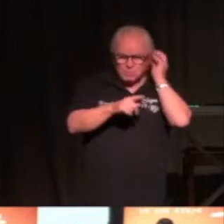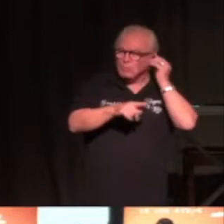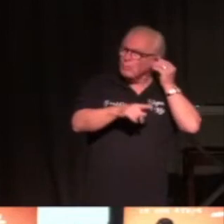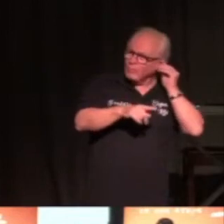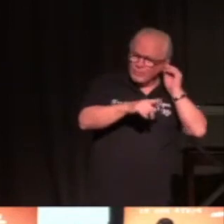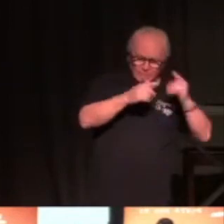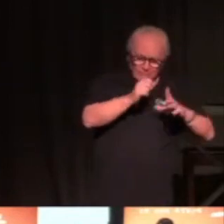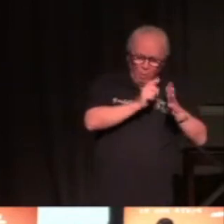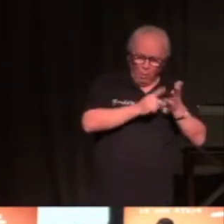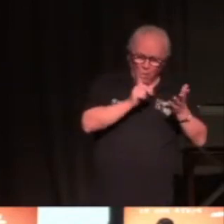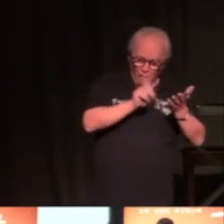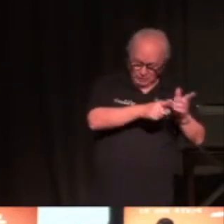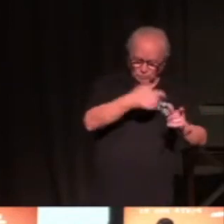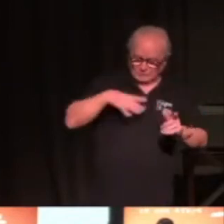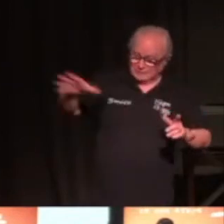God